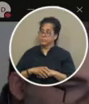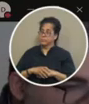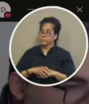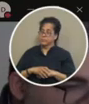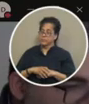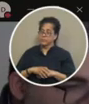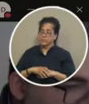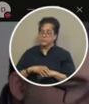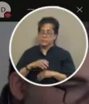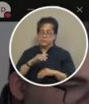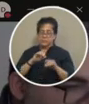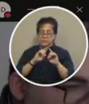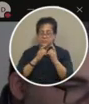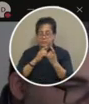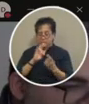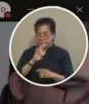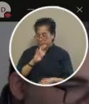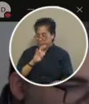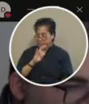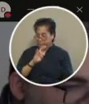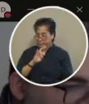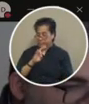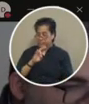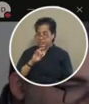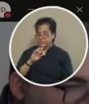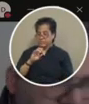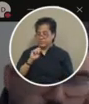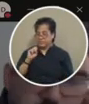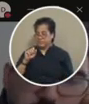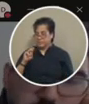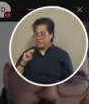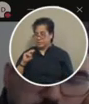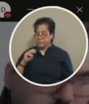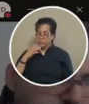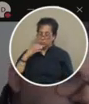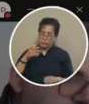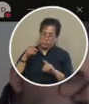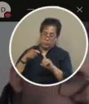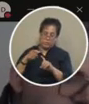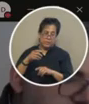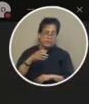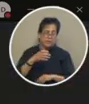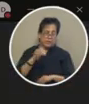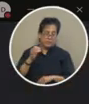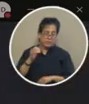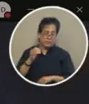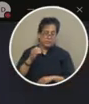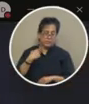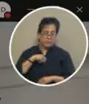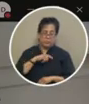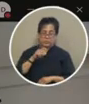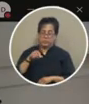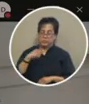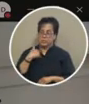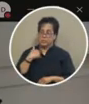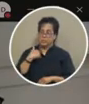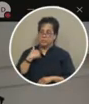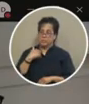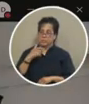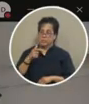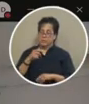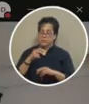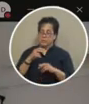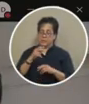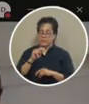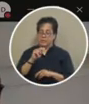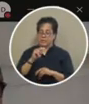Rivera. Thank you, Sam. Mayor, I'd like to speak to you. That's a great point, and so we shouldn't have naming rights